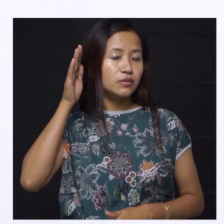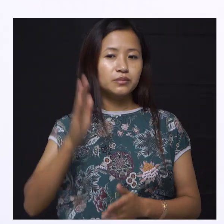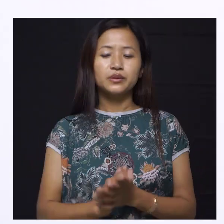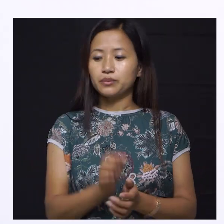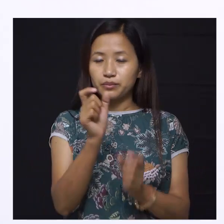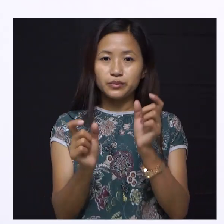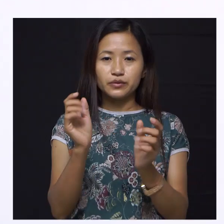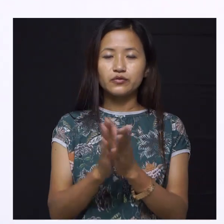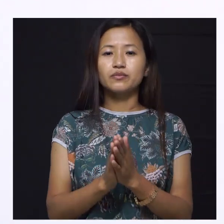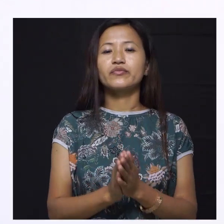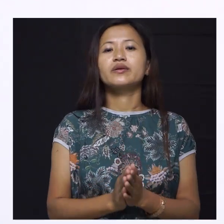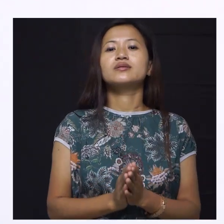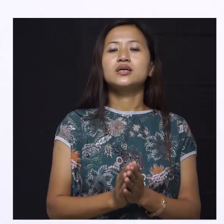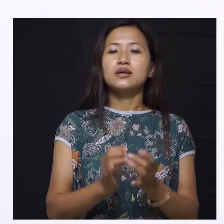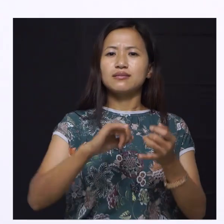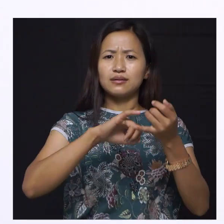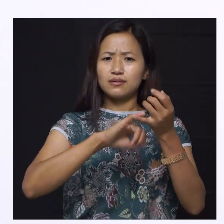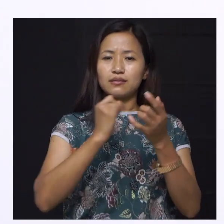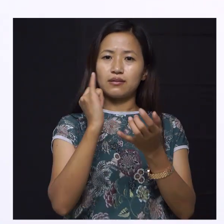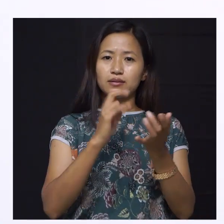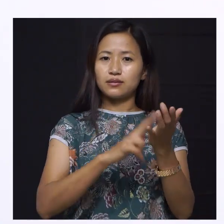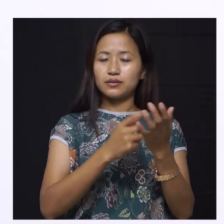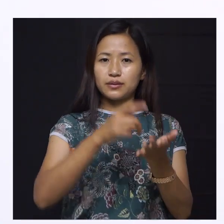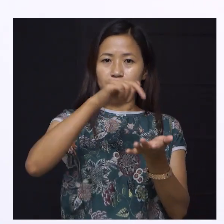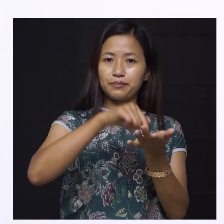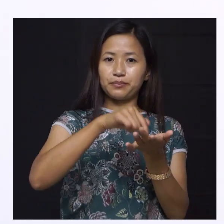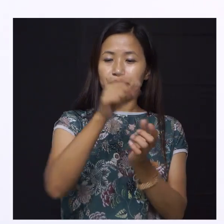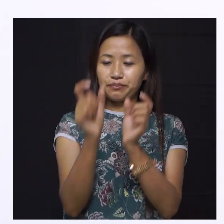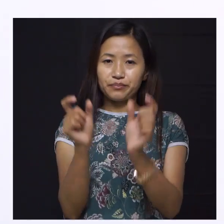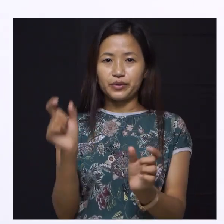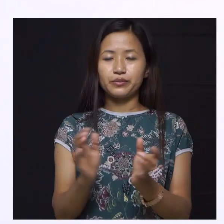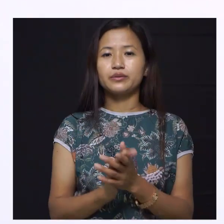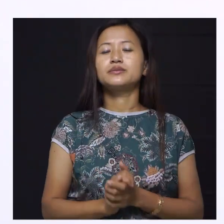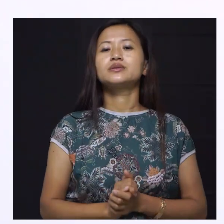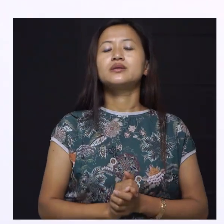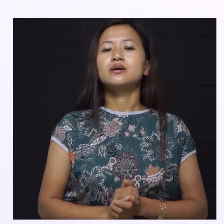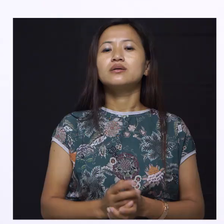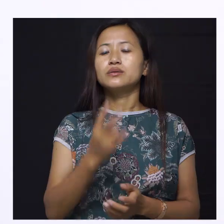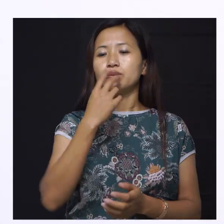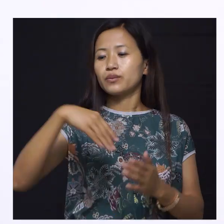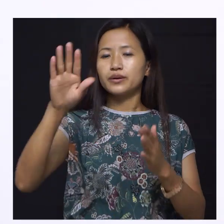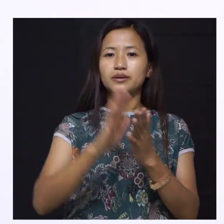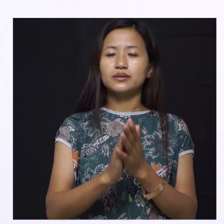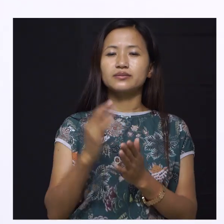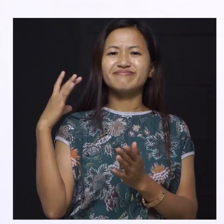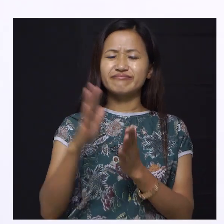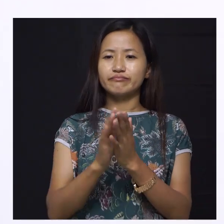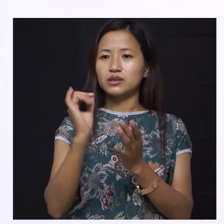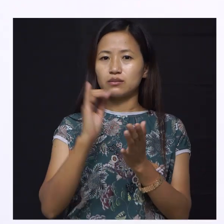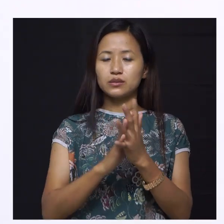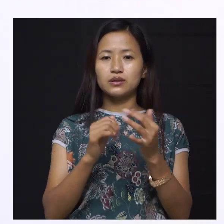people. He did not just develop this drama on his own. He did not just develop because he went and witnessed the people